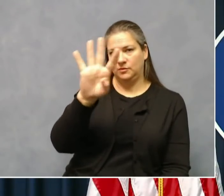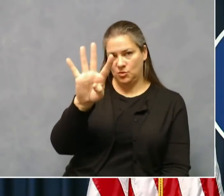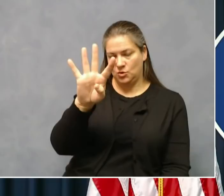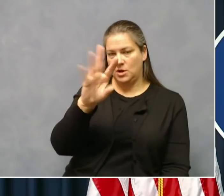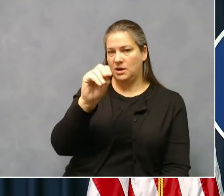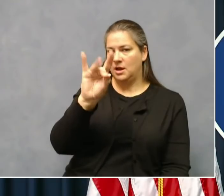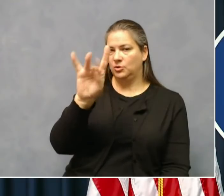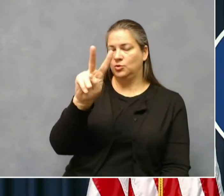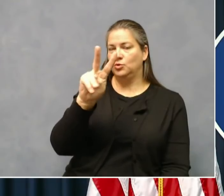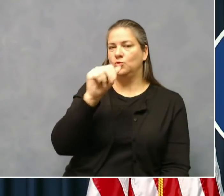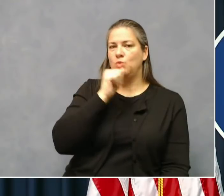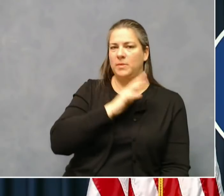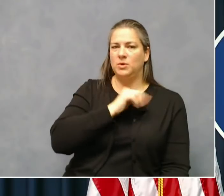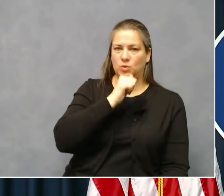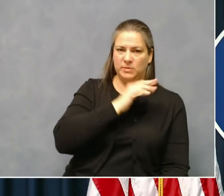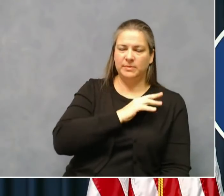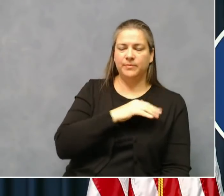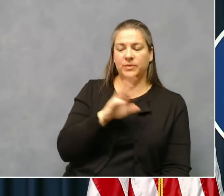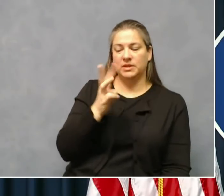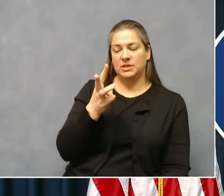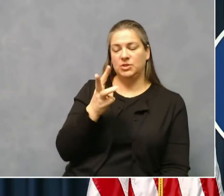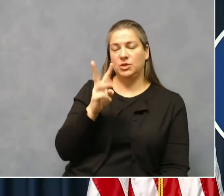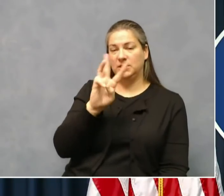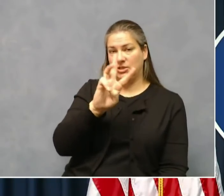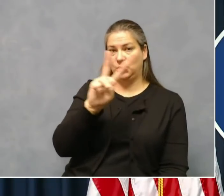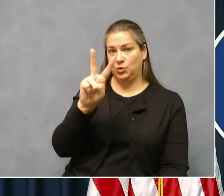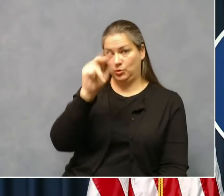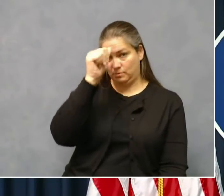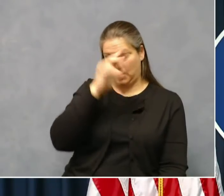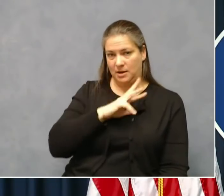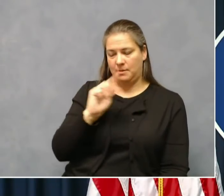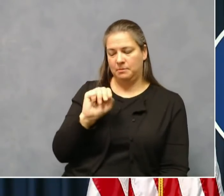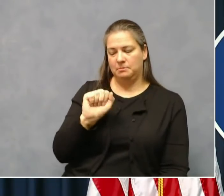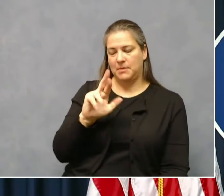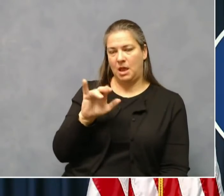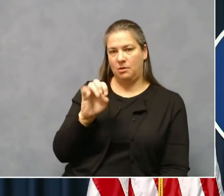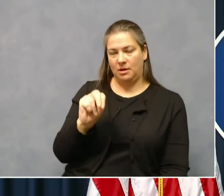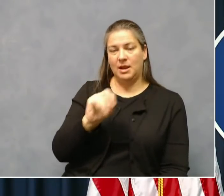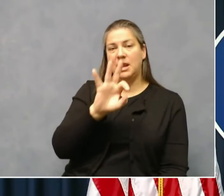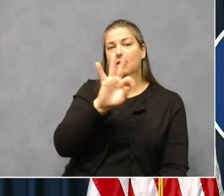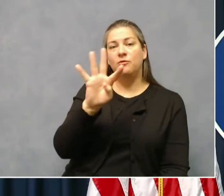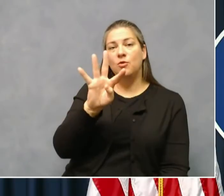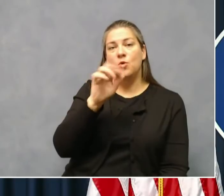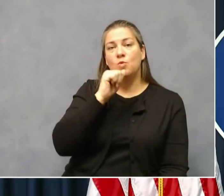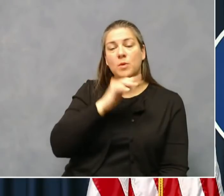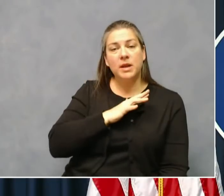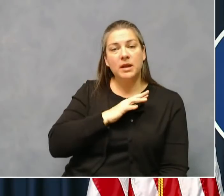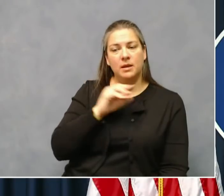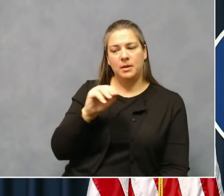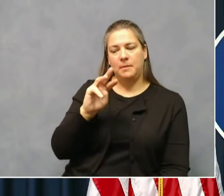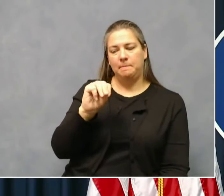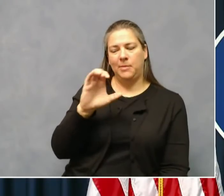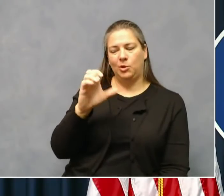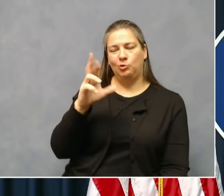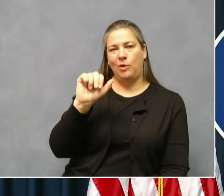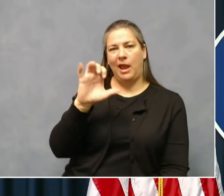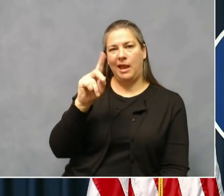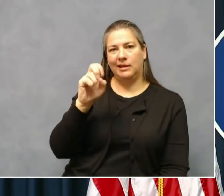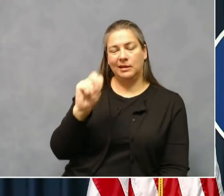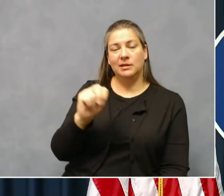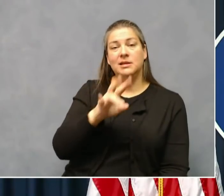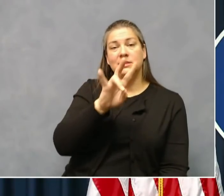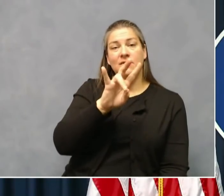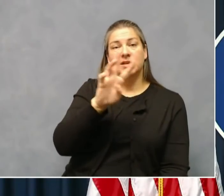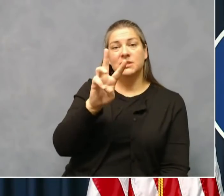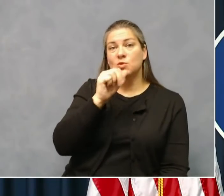woman, 62-year-old man in Marion, a 94-year-old woman in McCracken, 76-year-old woman